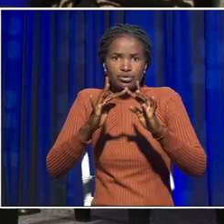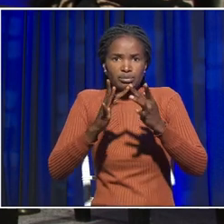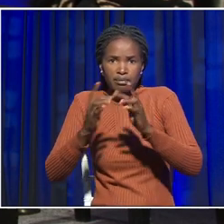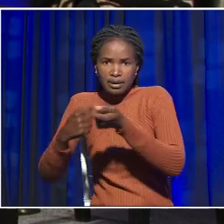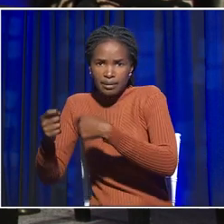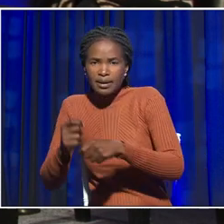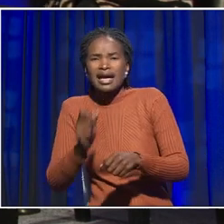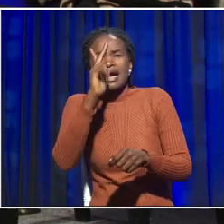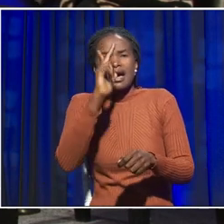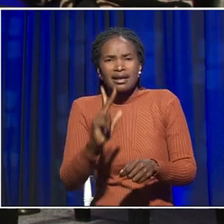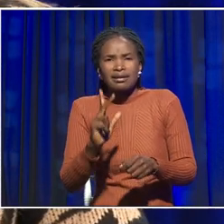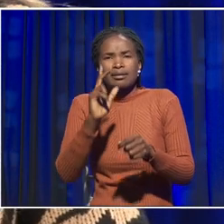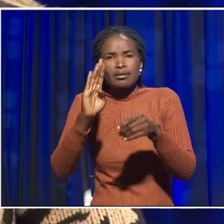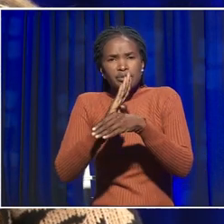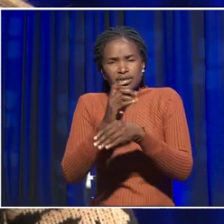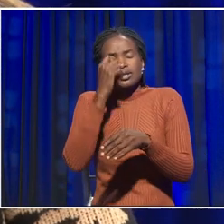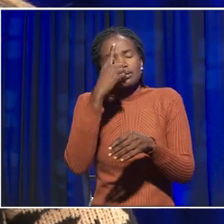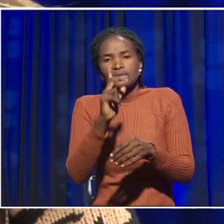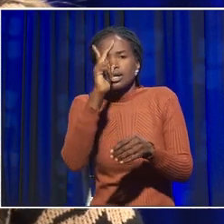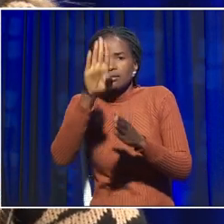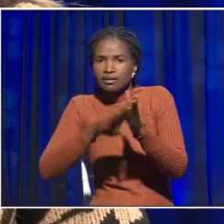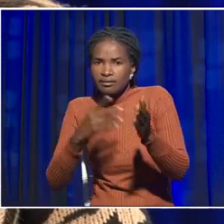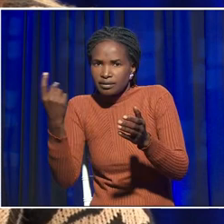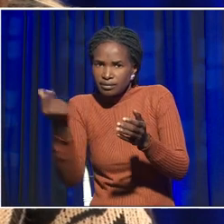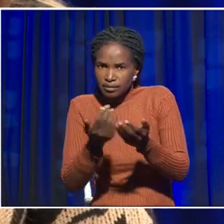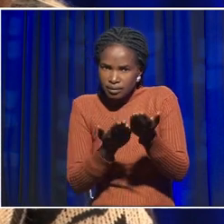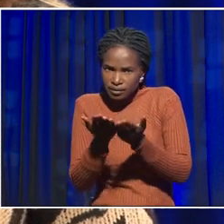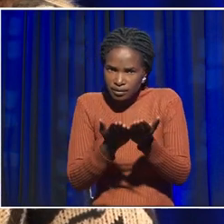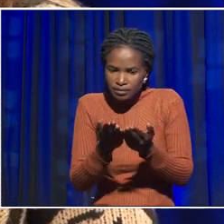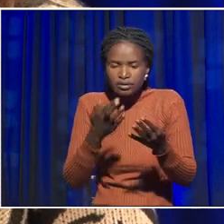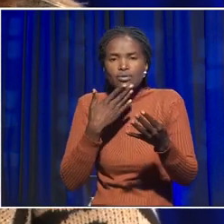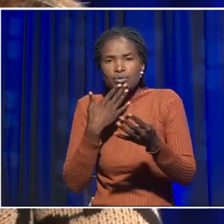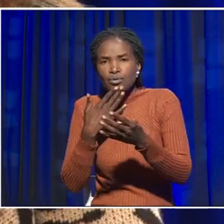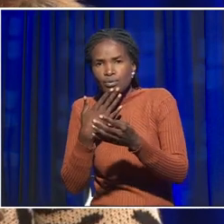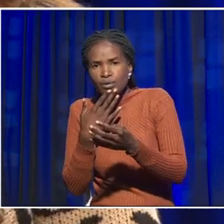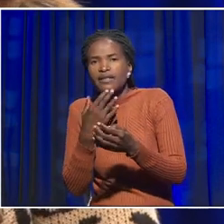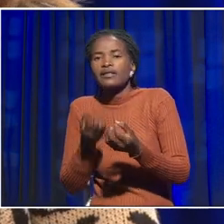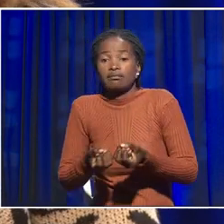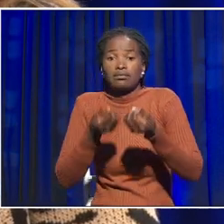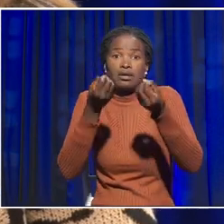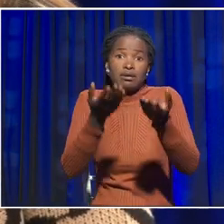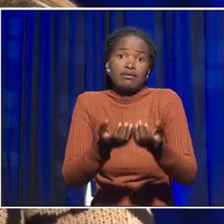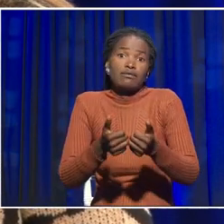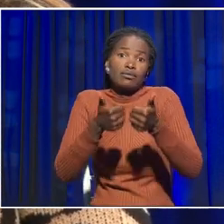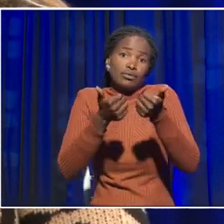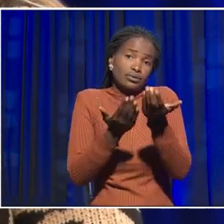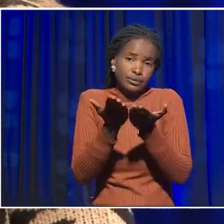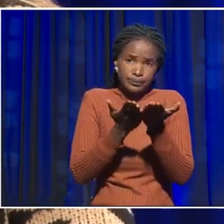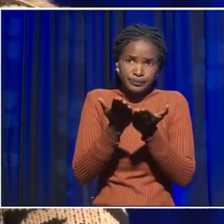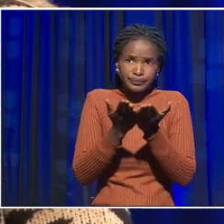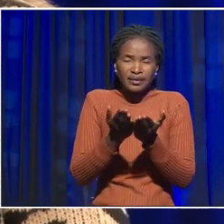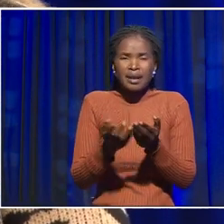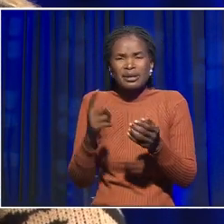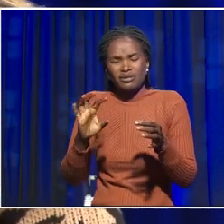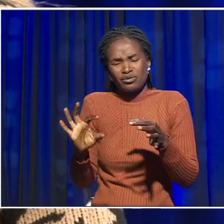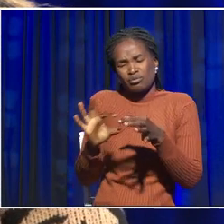their customers, and they deliver an experience. But most interestingly enough, and connected to the IKEA Internet